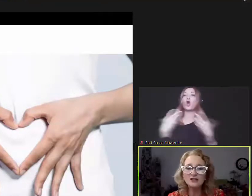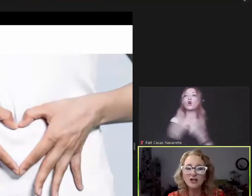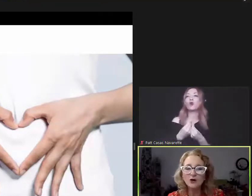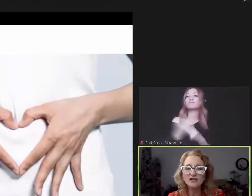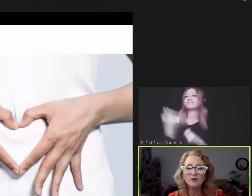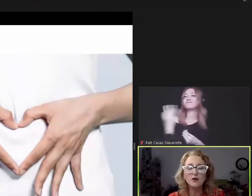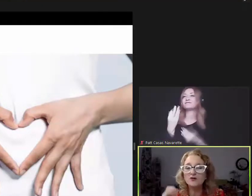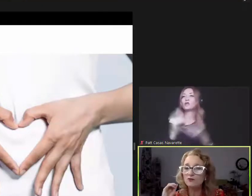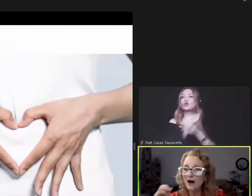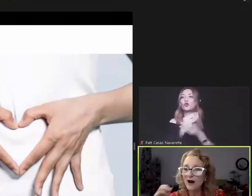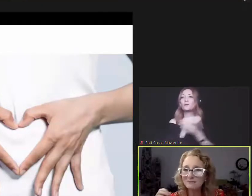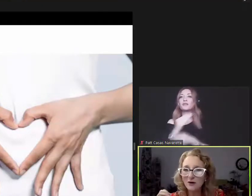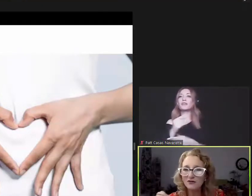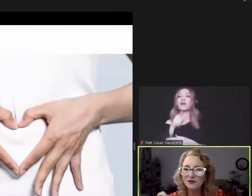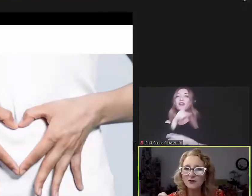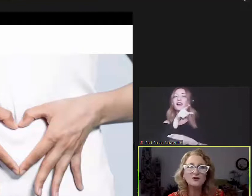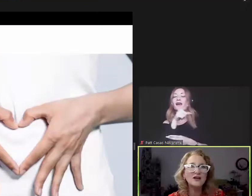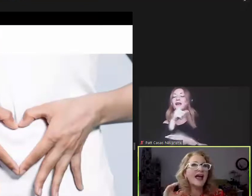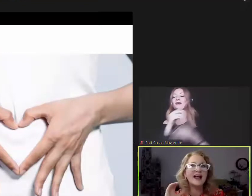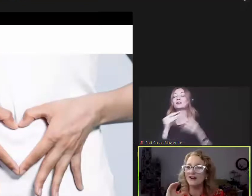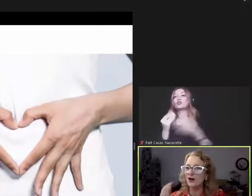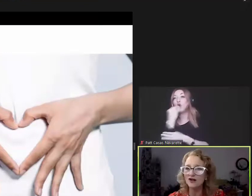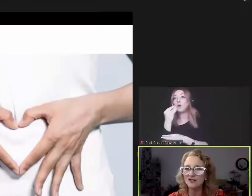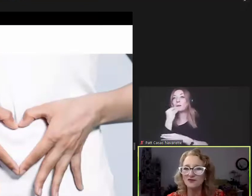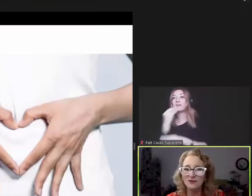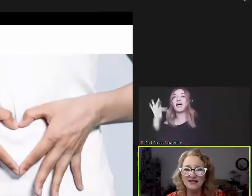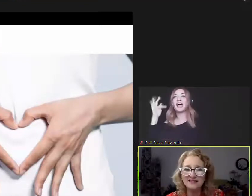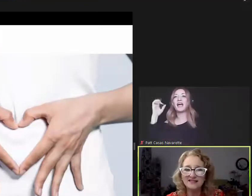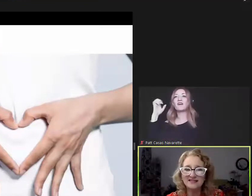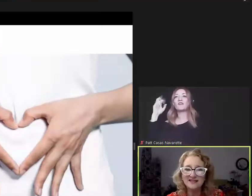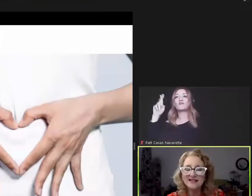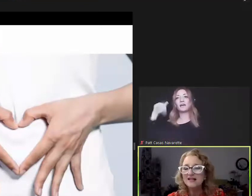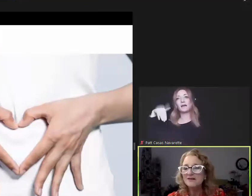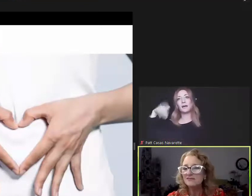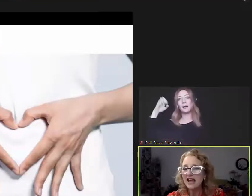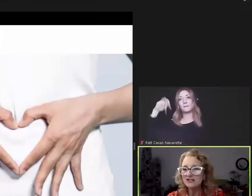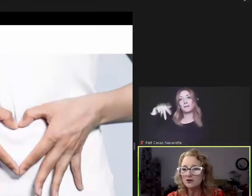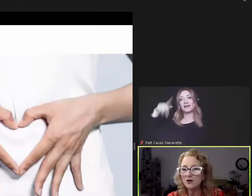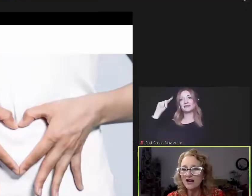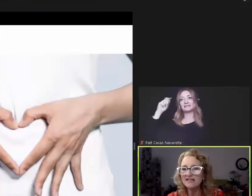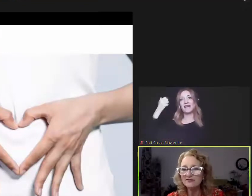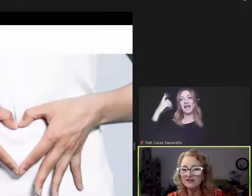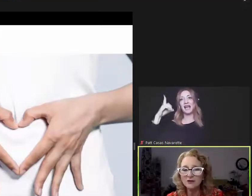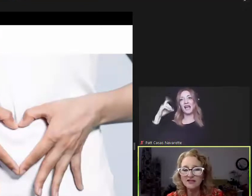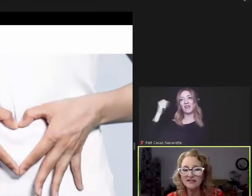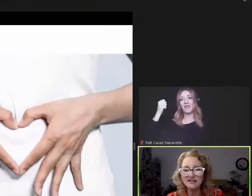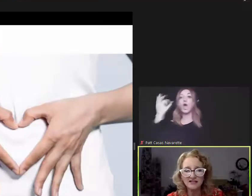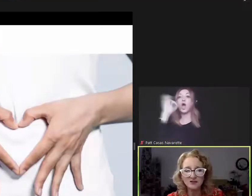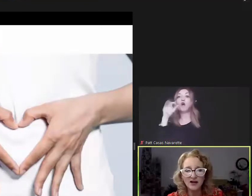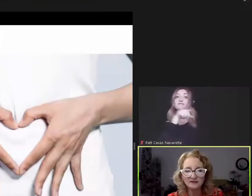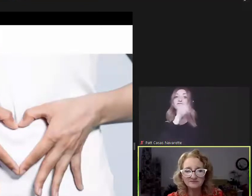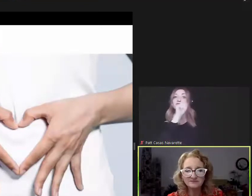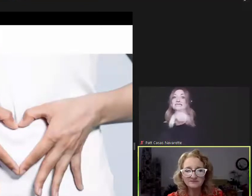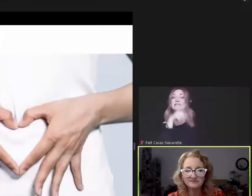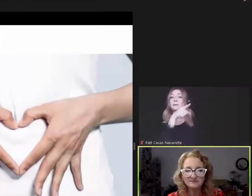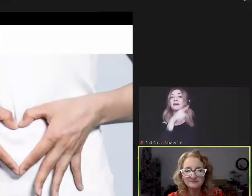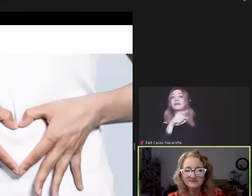is loaded with rainbow food and lots of greens. And try giving greens as